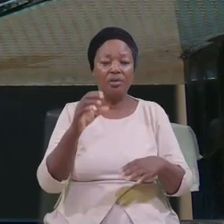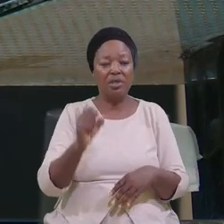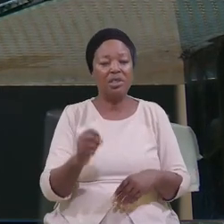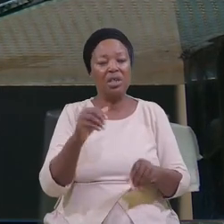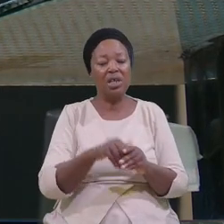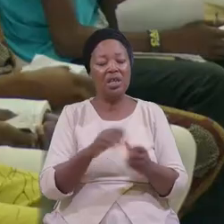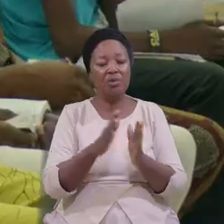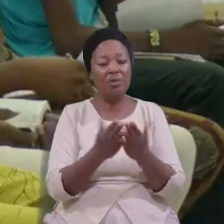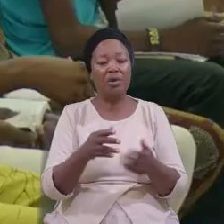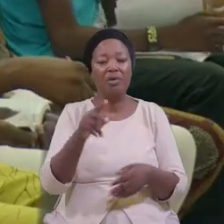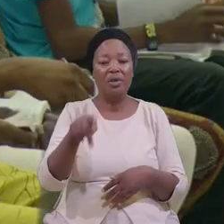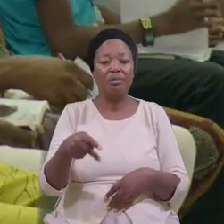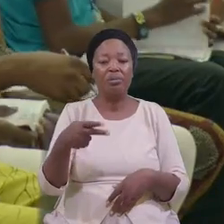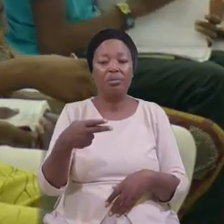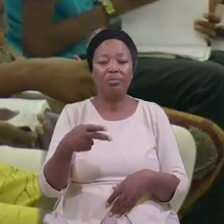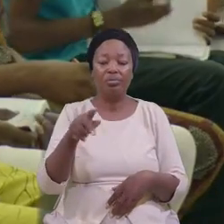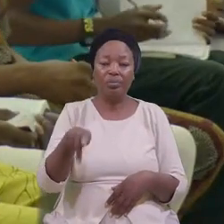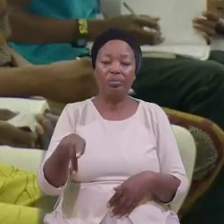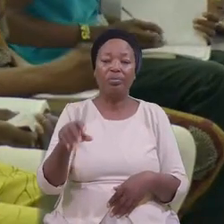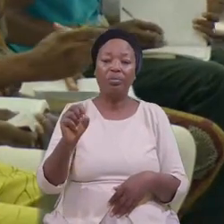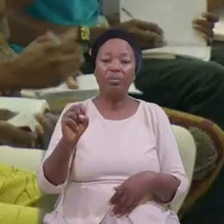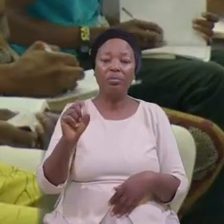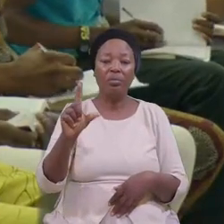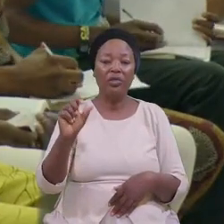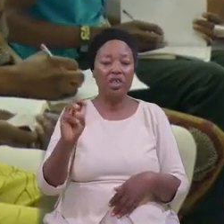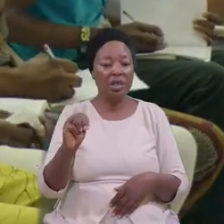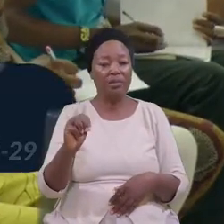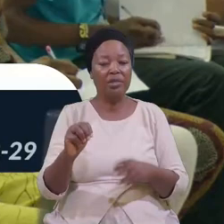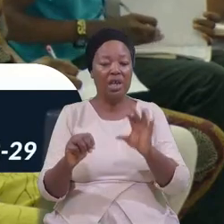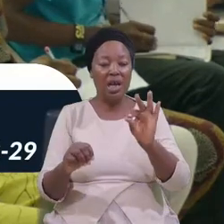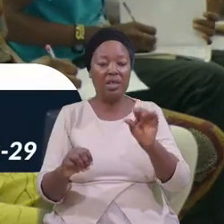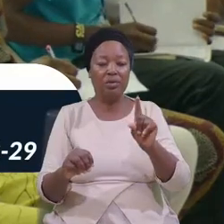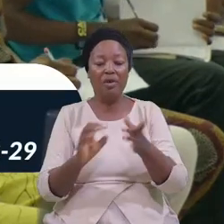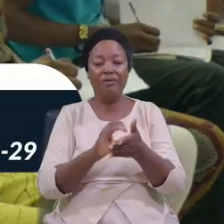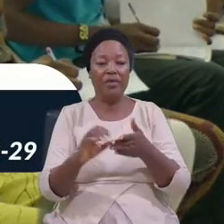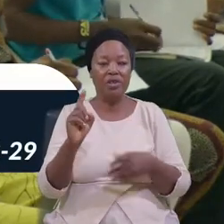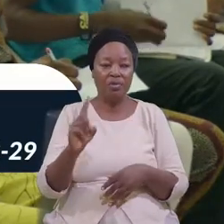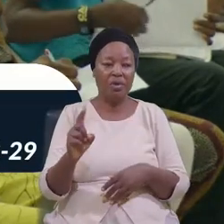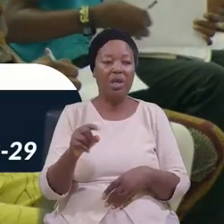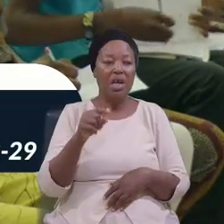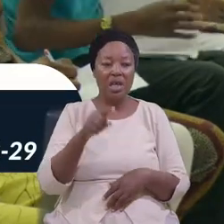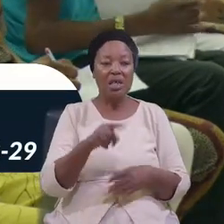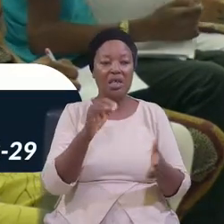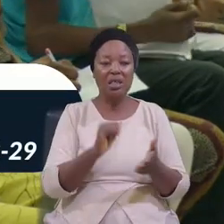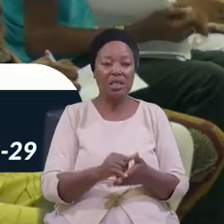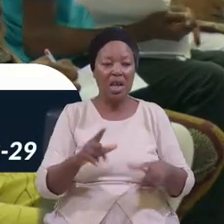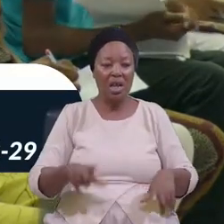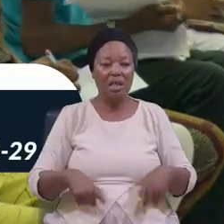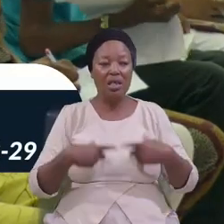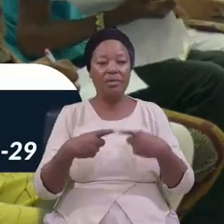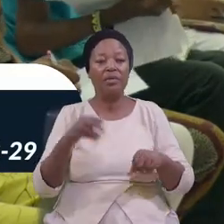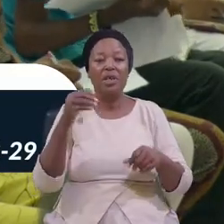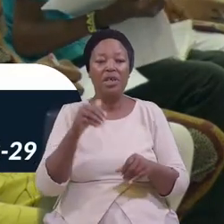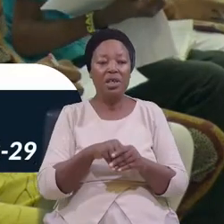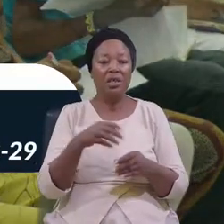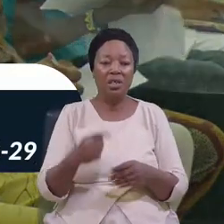Psalm 91. I'm reading from verse 1. Psalm 91, verse 1. He that dwelleth in the secret